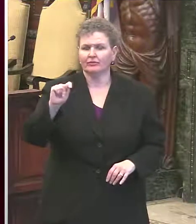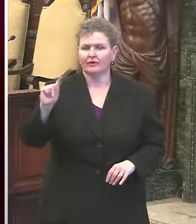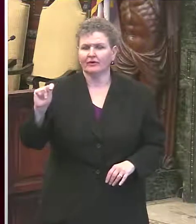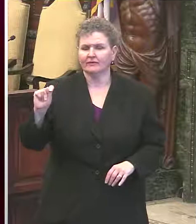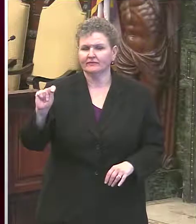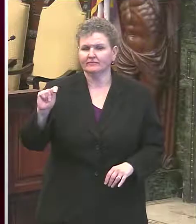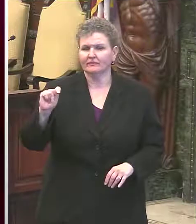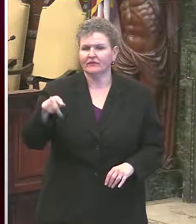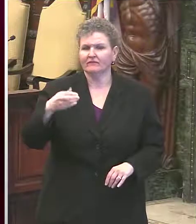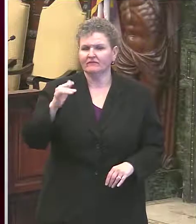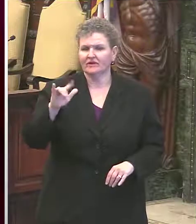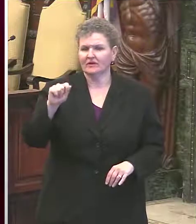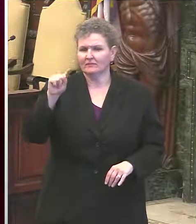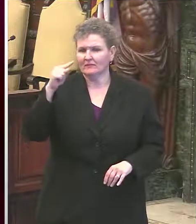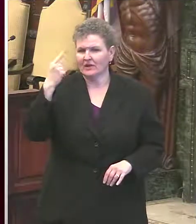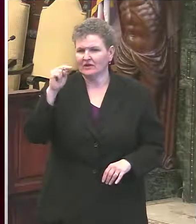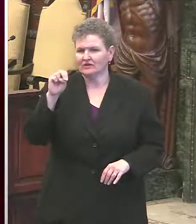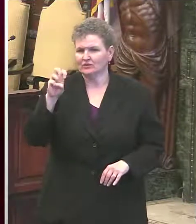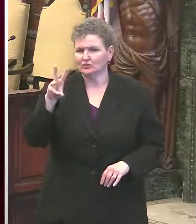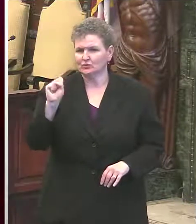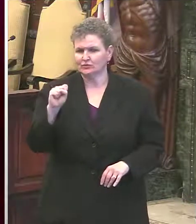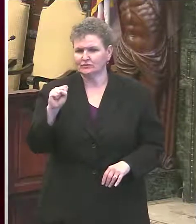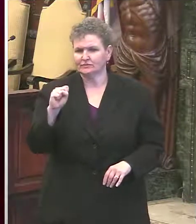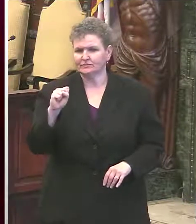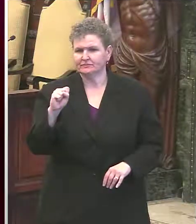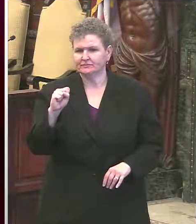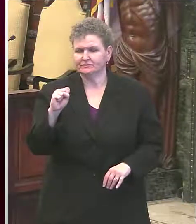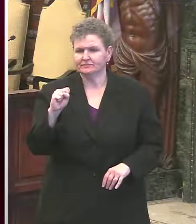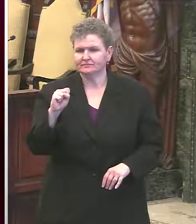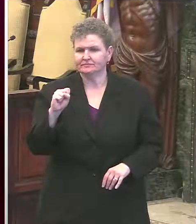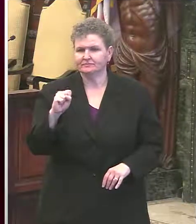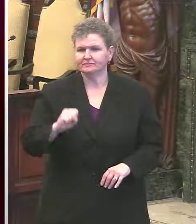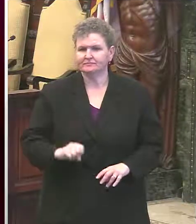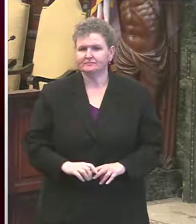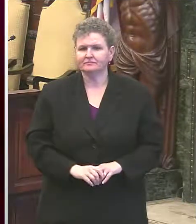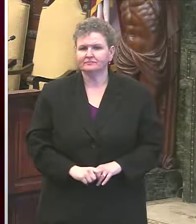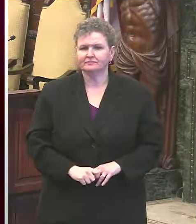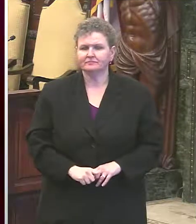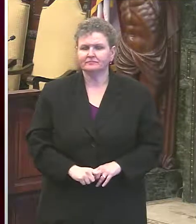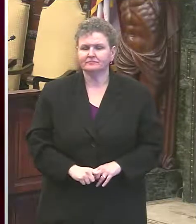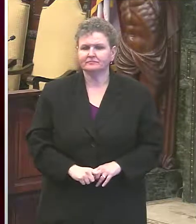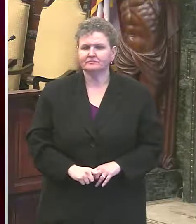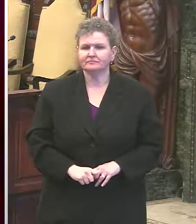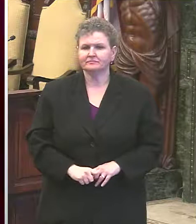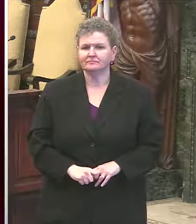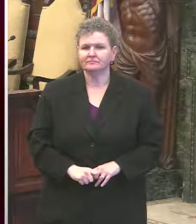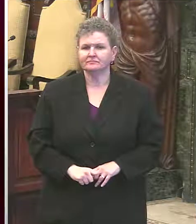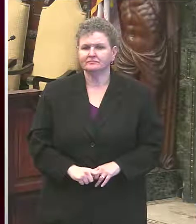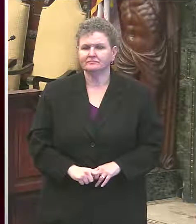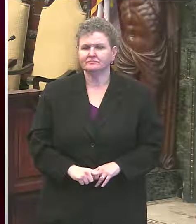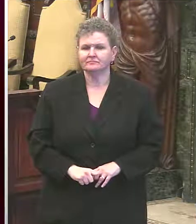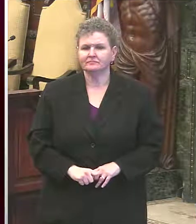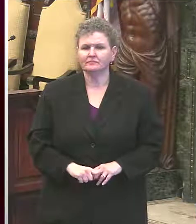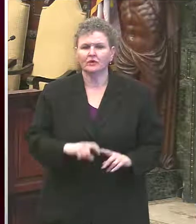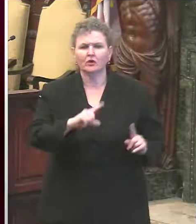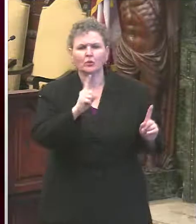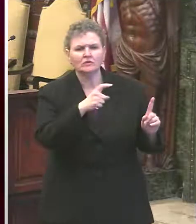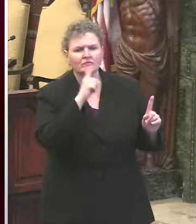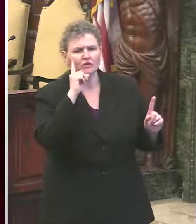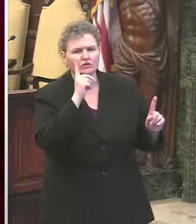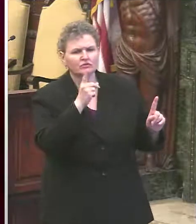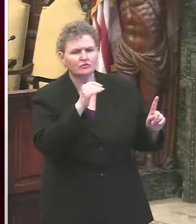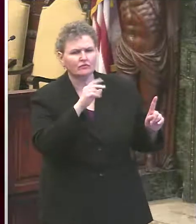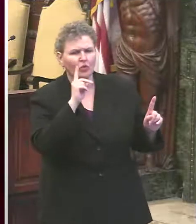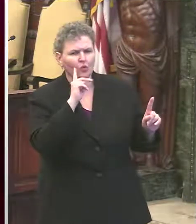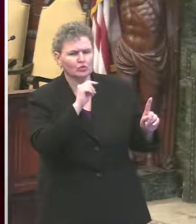unmute. Thank you. This question is for Dr. Farley, or I guess maybe Tumar. Is there any